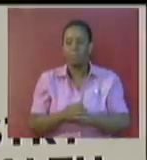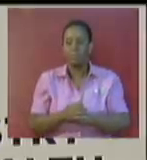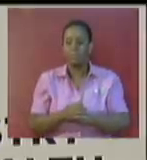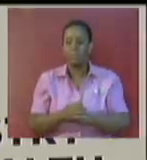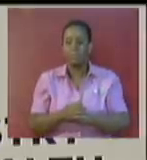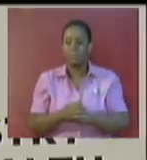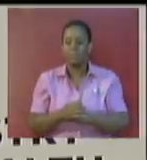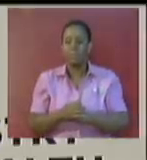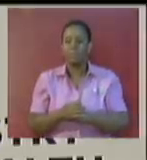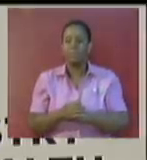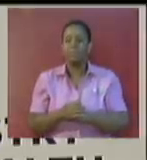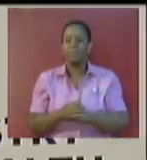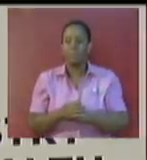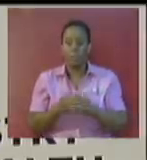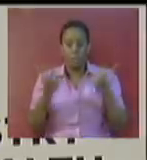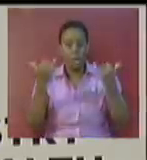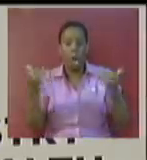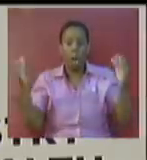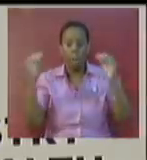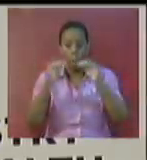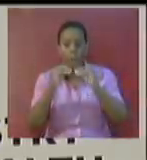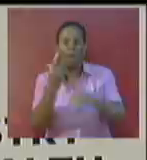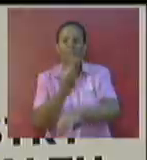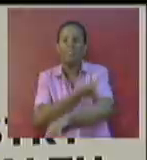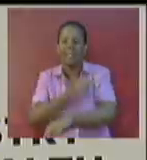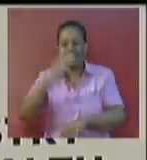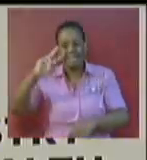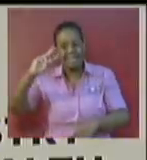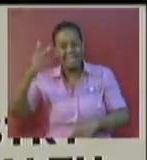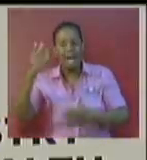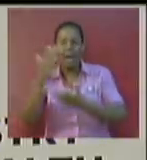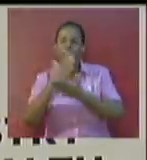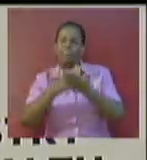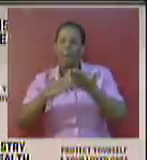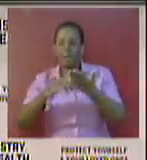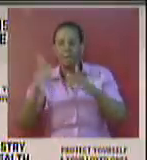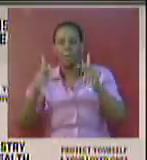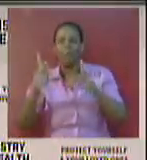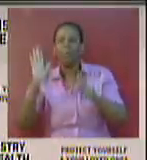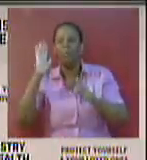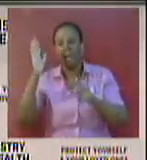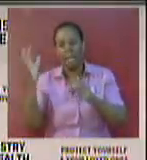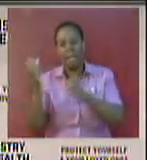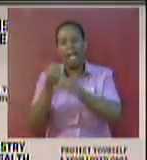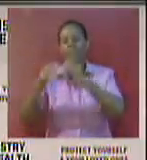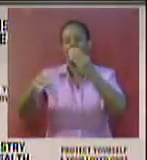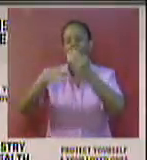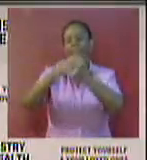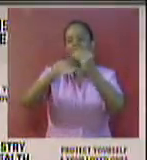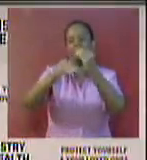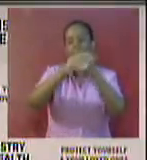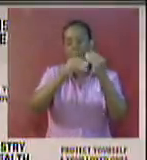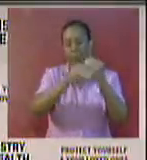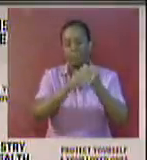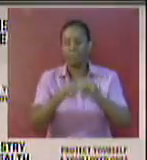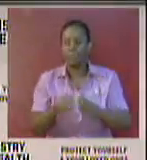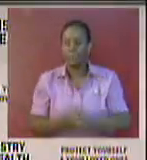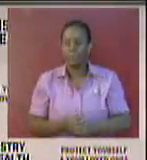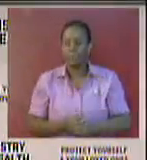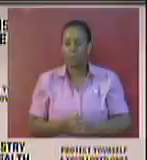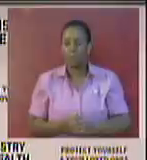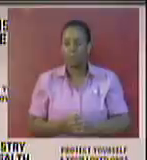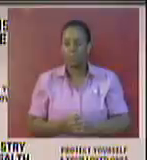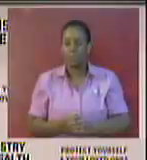more vaccines, to go into phase 2 and the other parts of the population. Thank you very much, CMO. We go now to